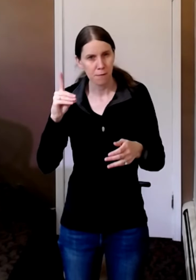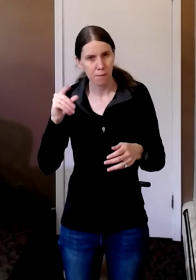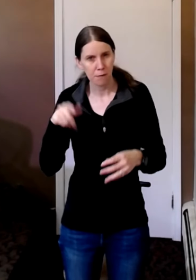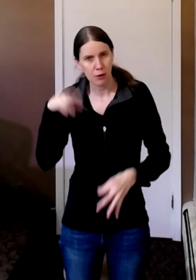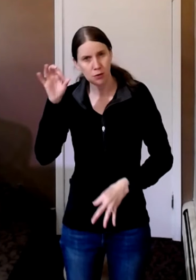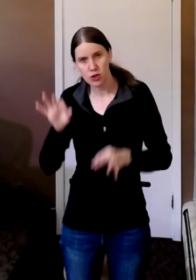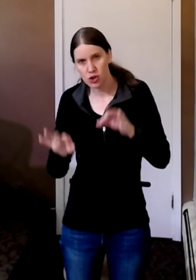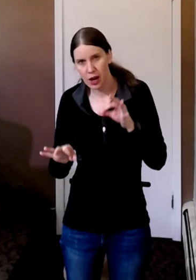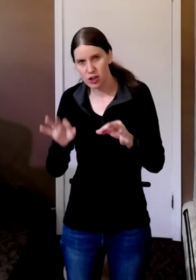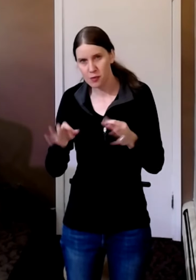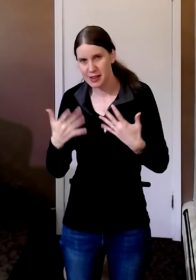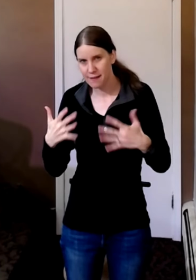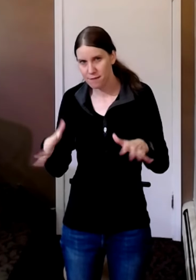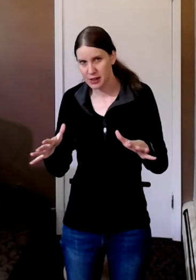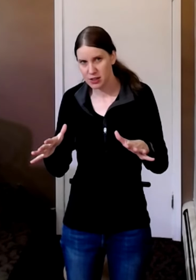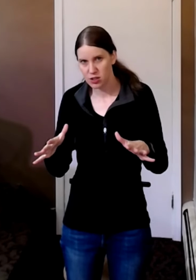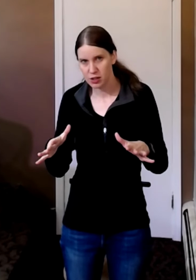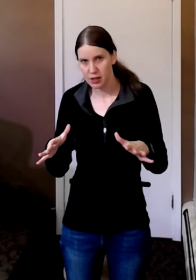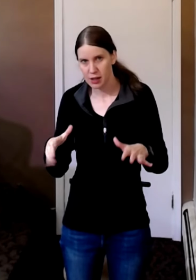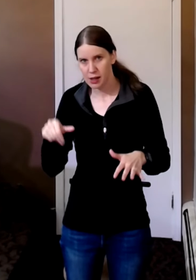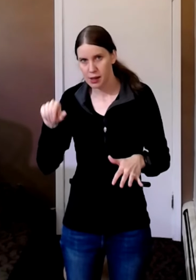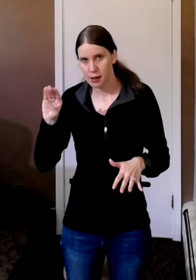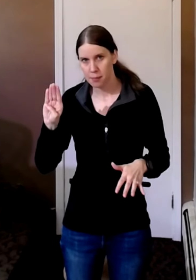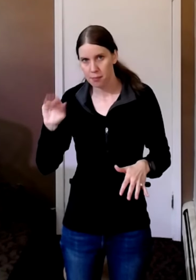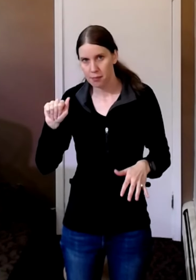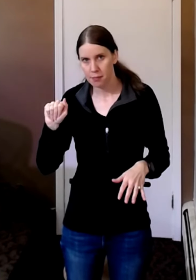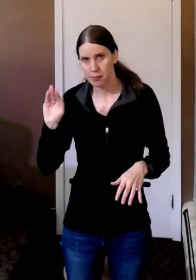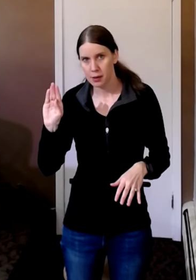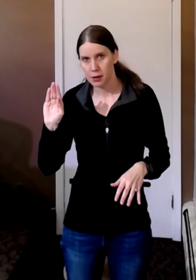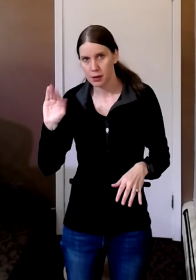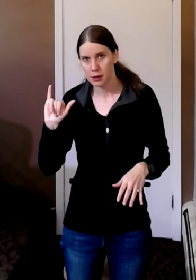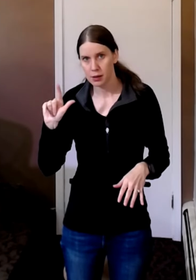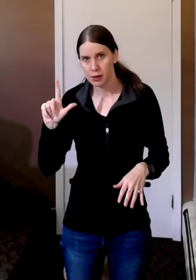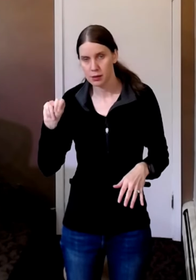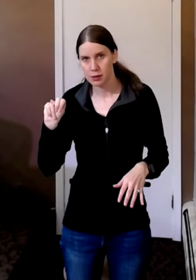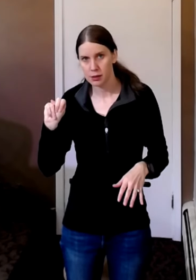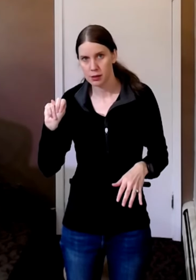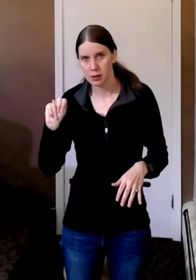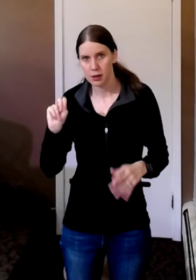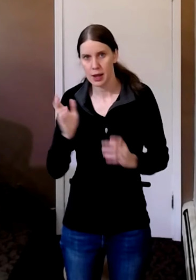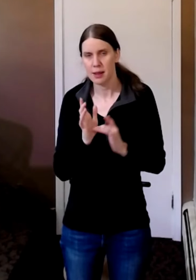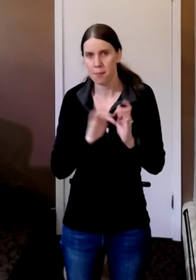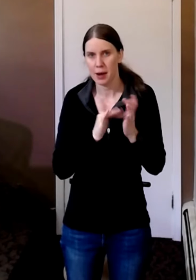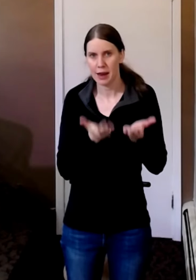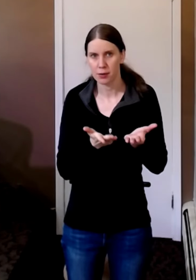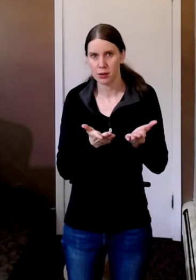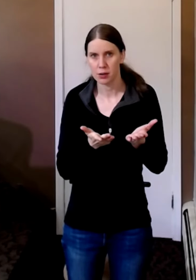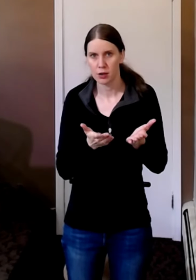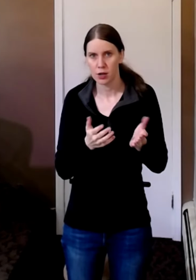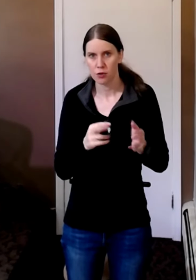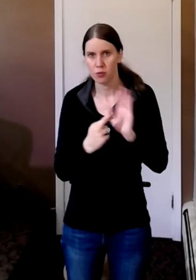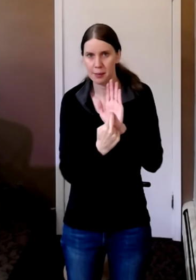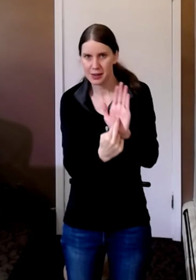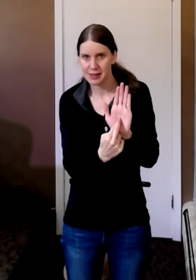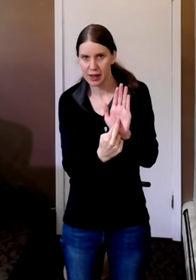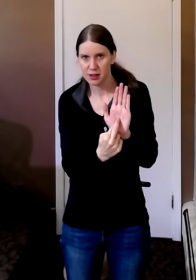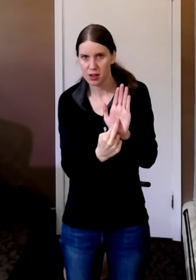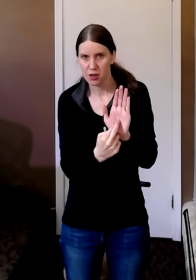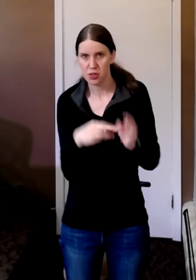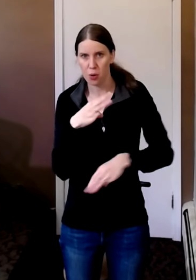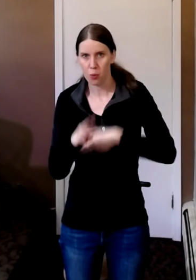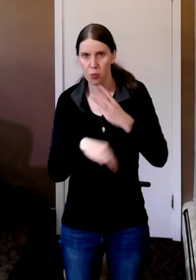judgment, specifically that of Babylon. And Babylon in Scripture represents the